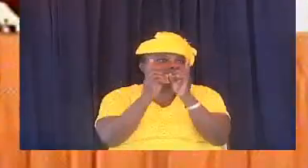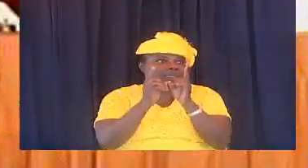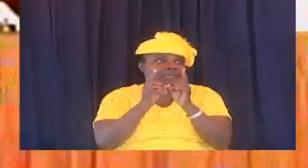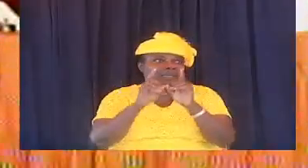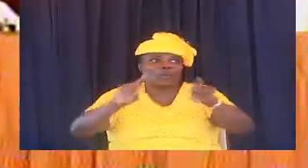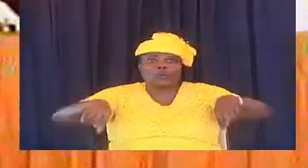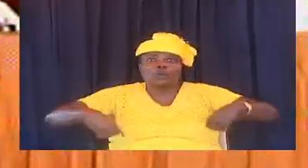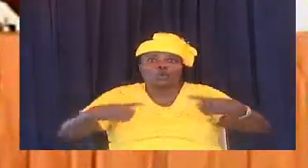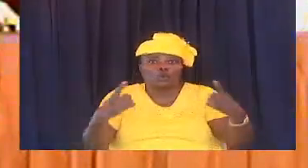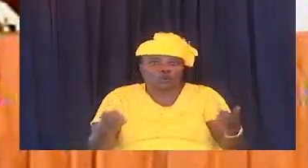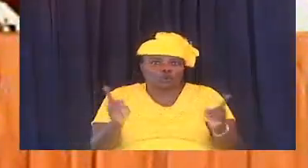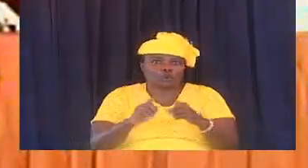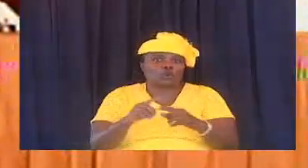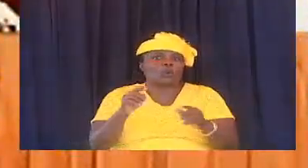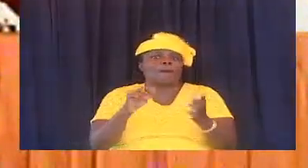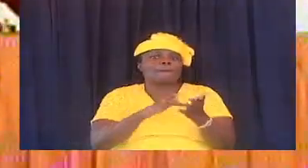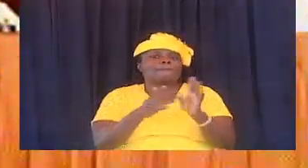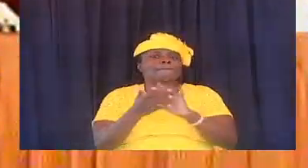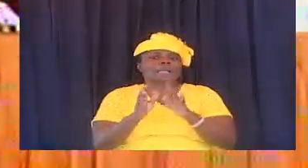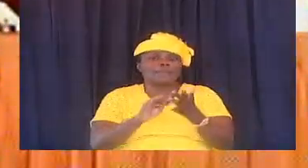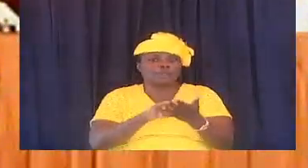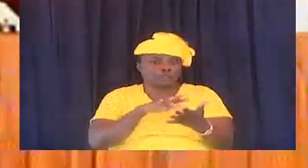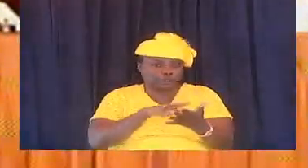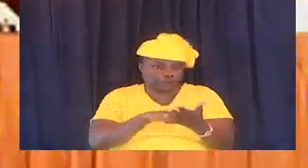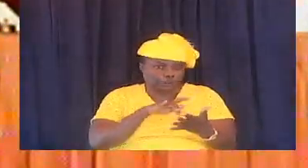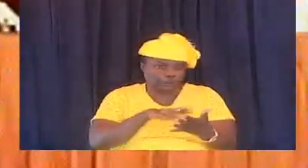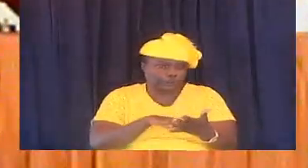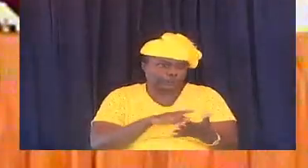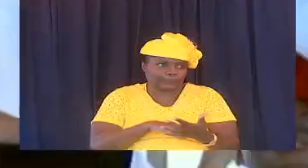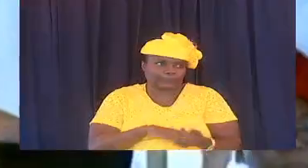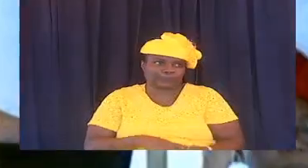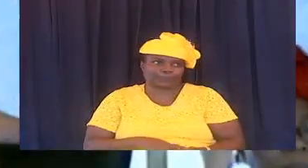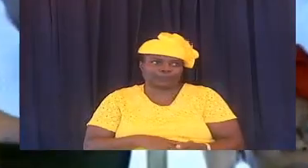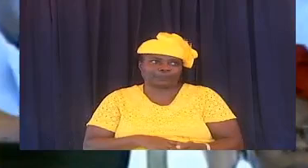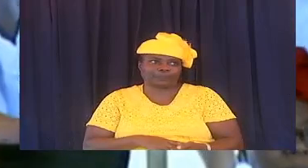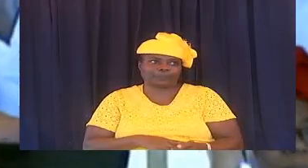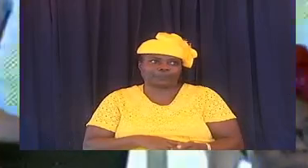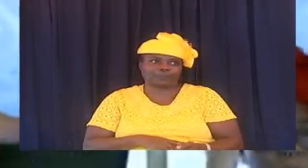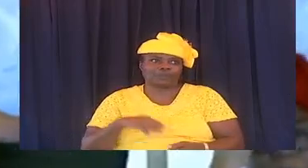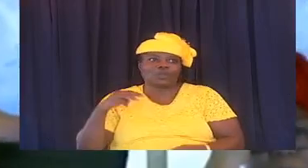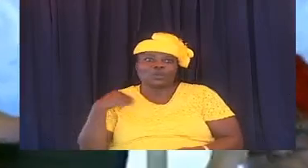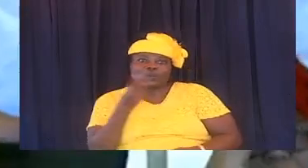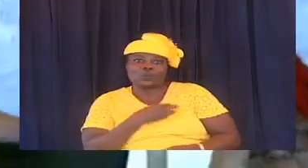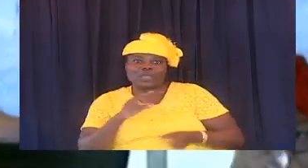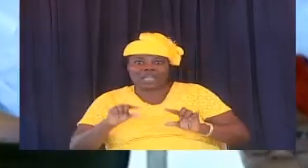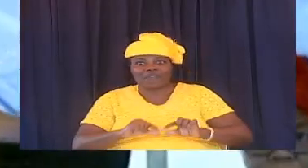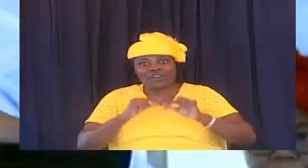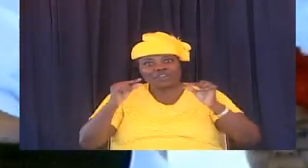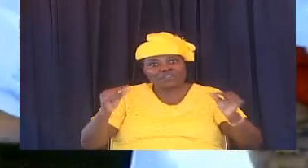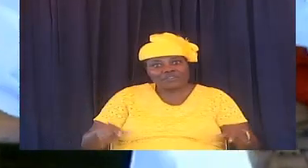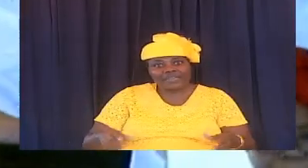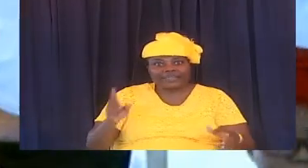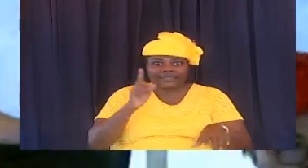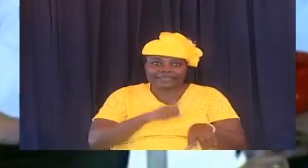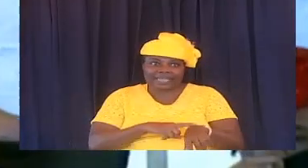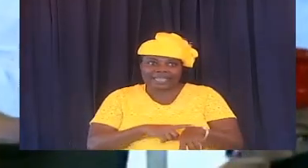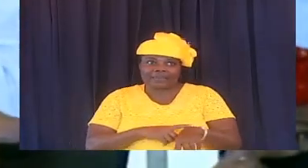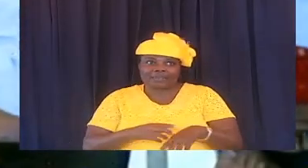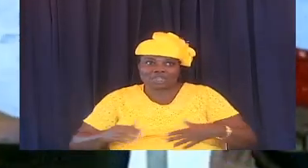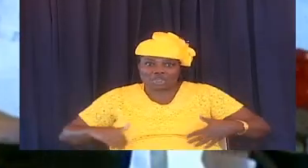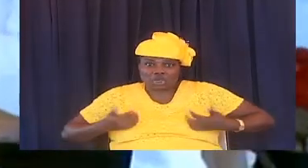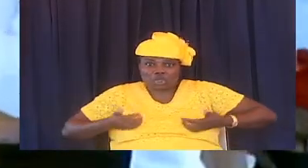study. And lastly, we had a great time in youth service Friday past,